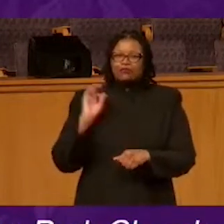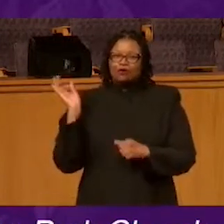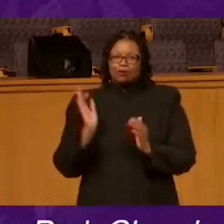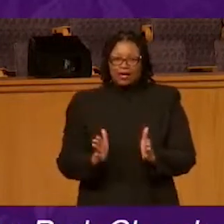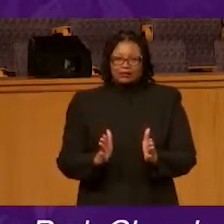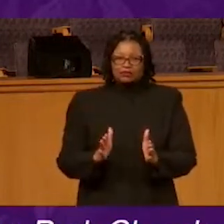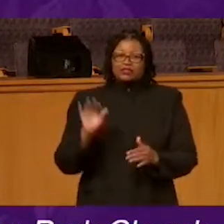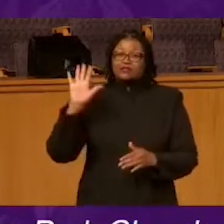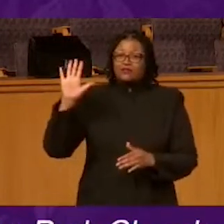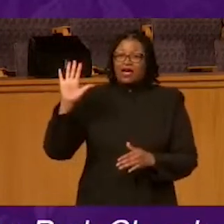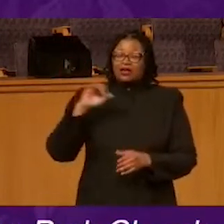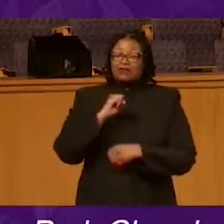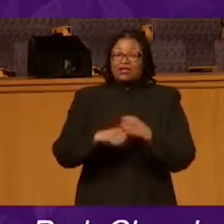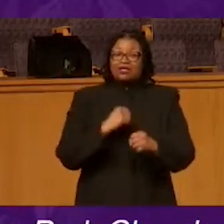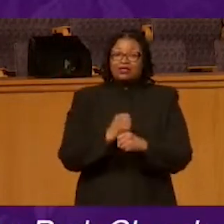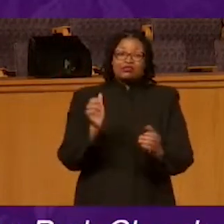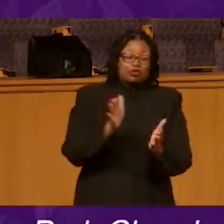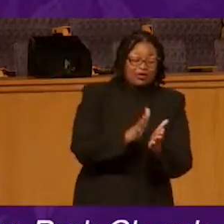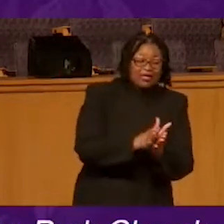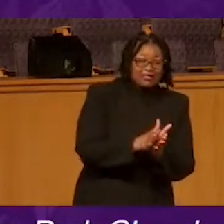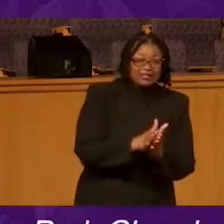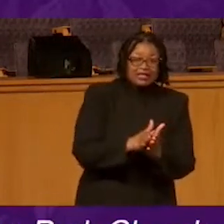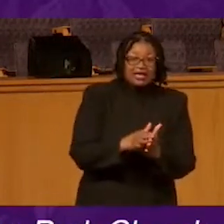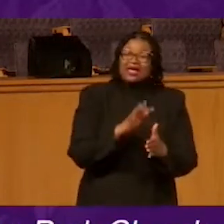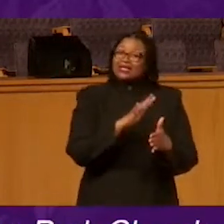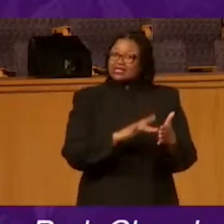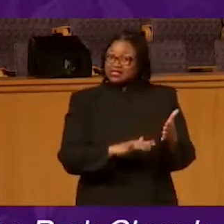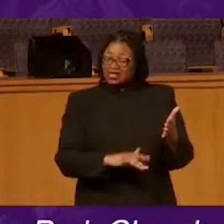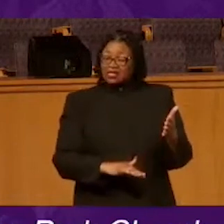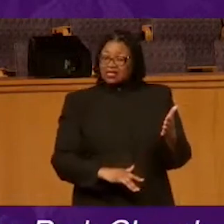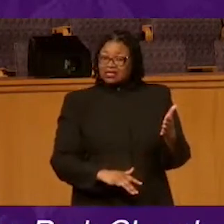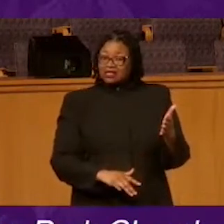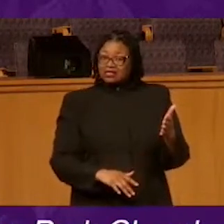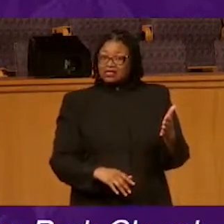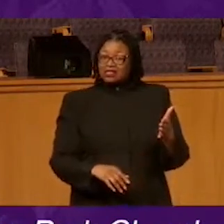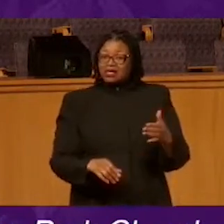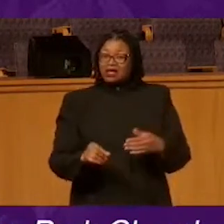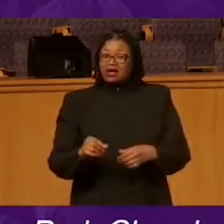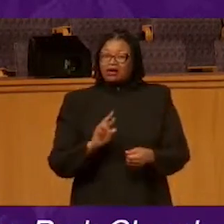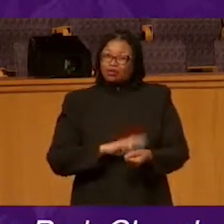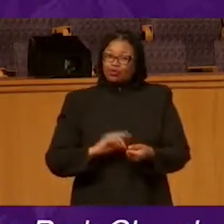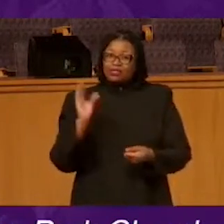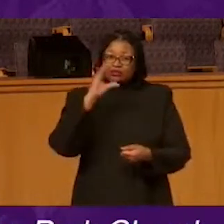less. And in studies of clergy,